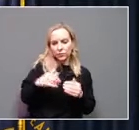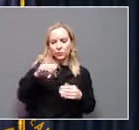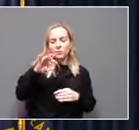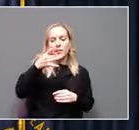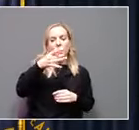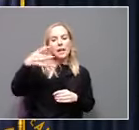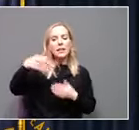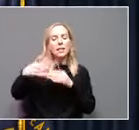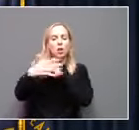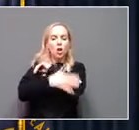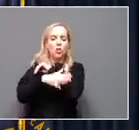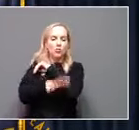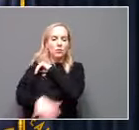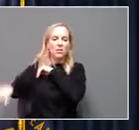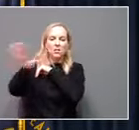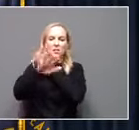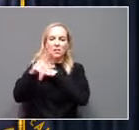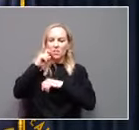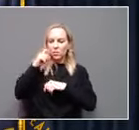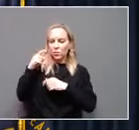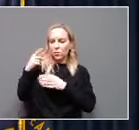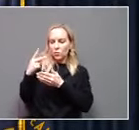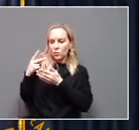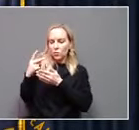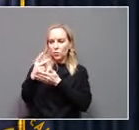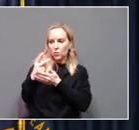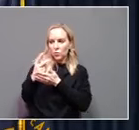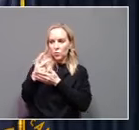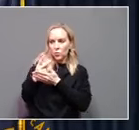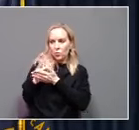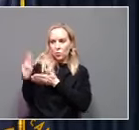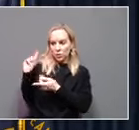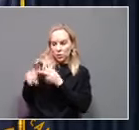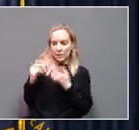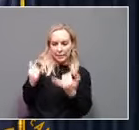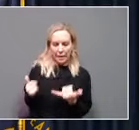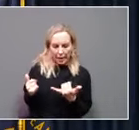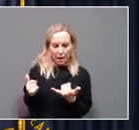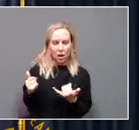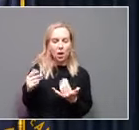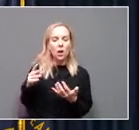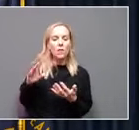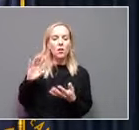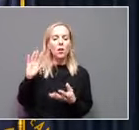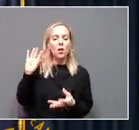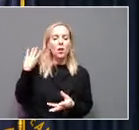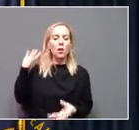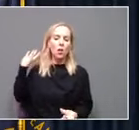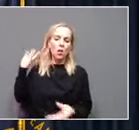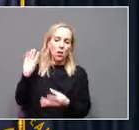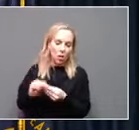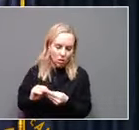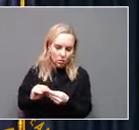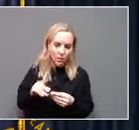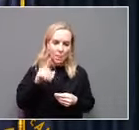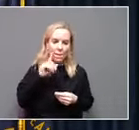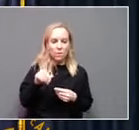I guess, the last 14 days in reported deaths. And over all time, our rate is 317 per 100,000, and the